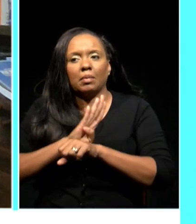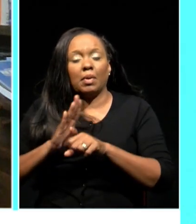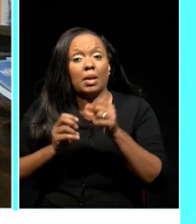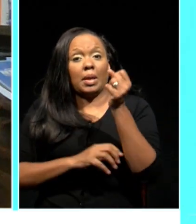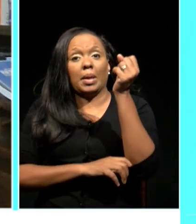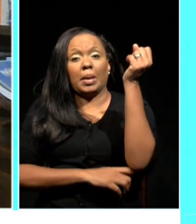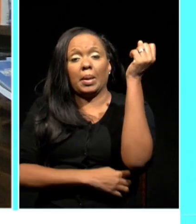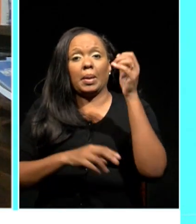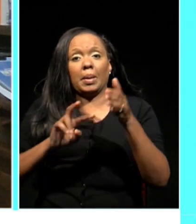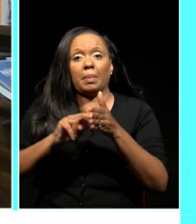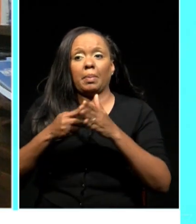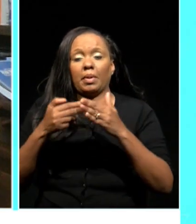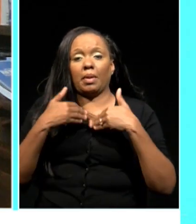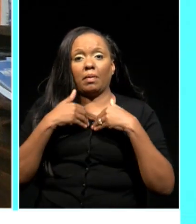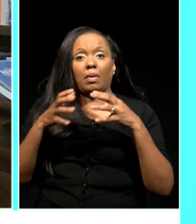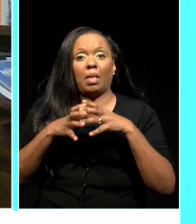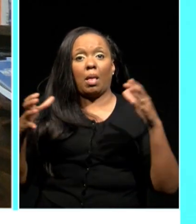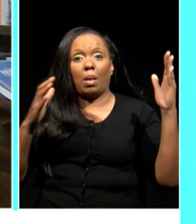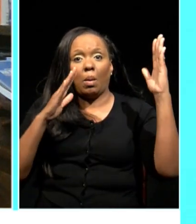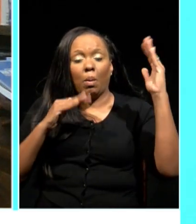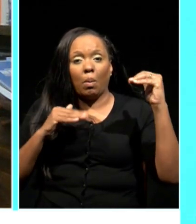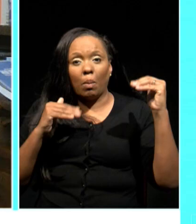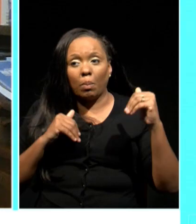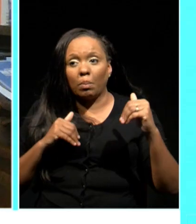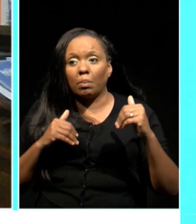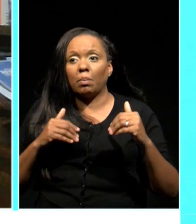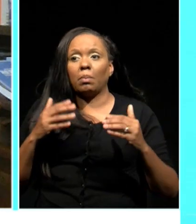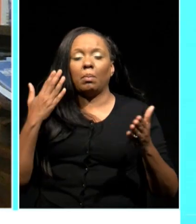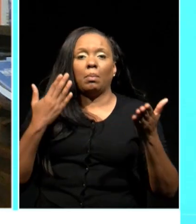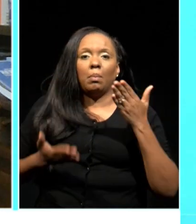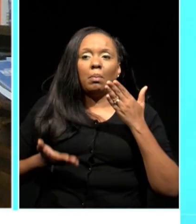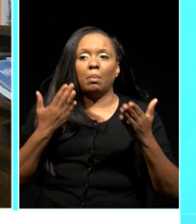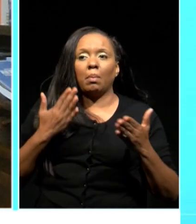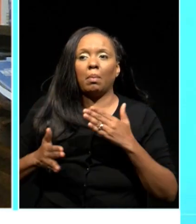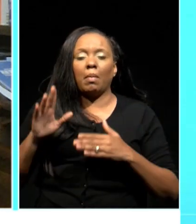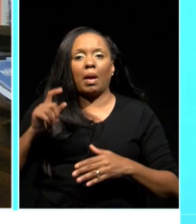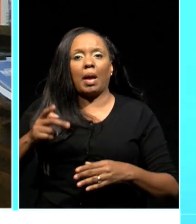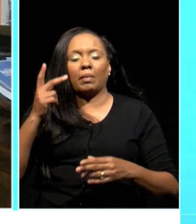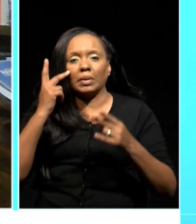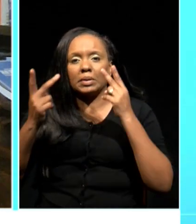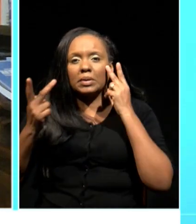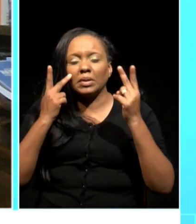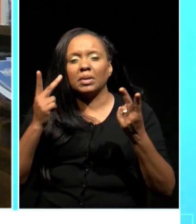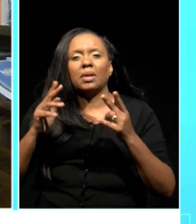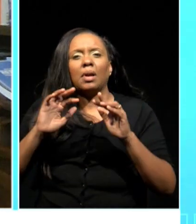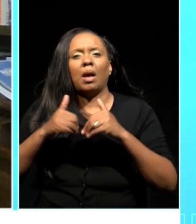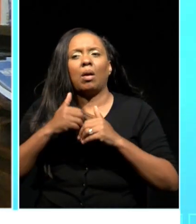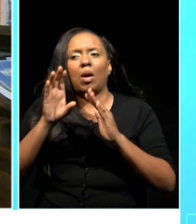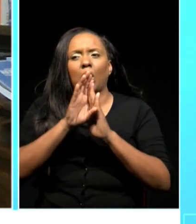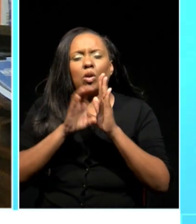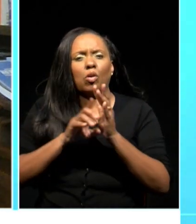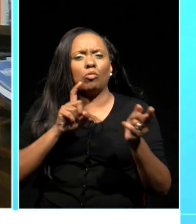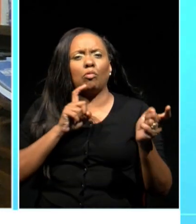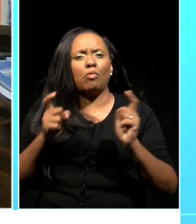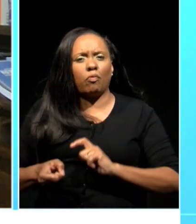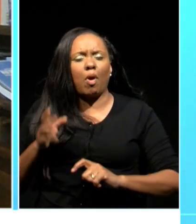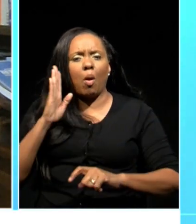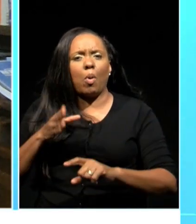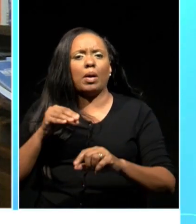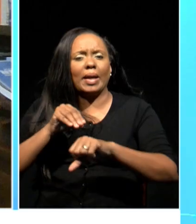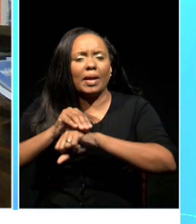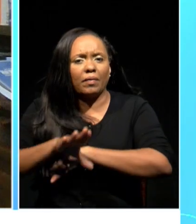in relation to where possibly we can go in relation to constitutional reform. And just very quickly, in relation